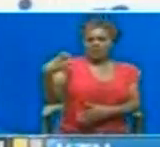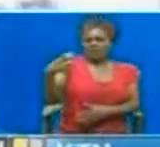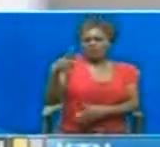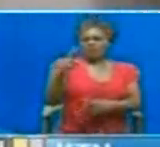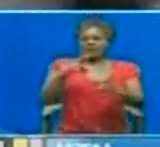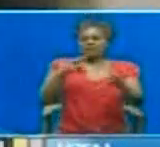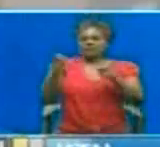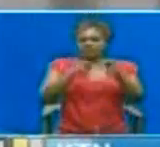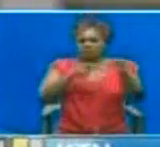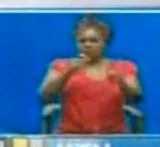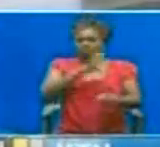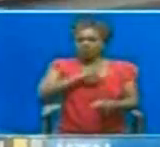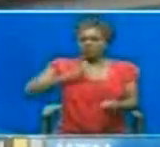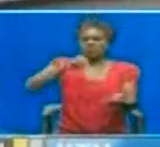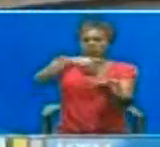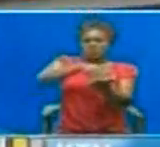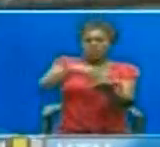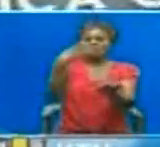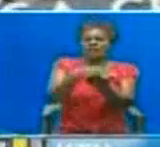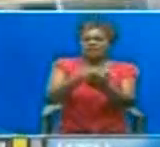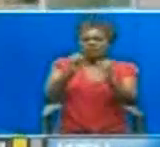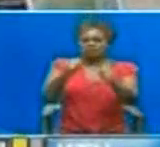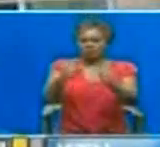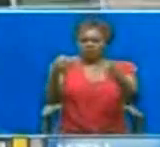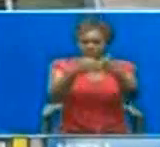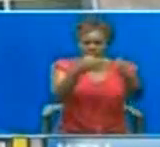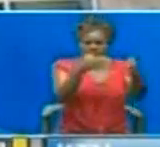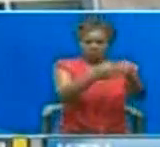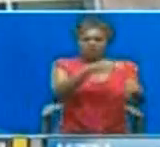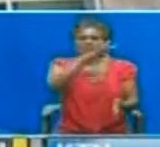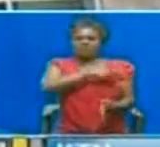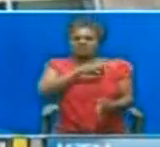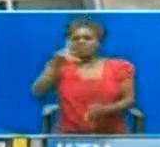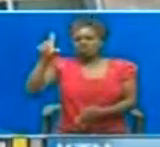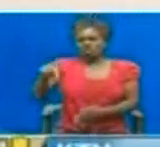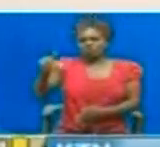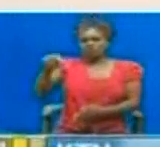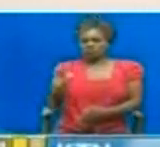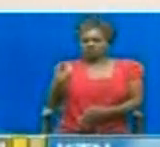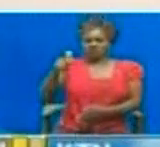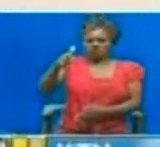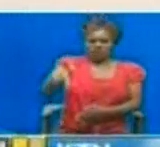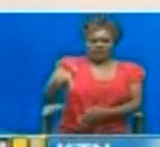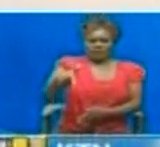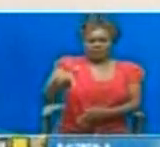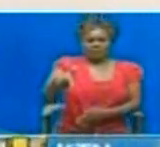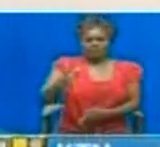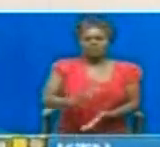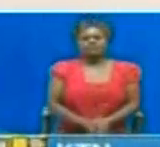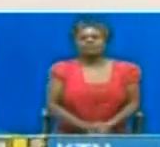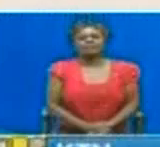did express fears that a weak shilling is likely to deny Kenyans the benefits of cheaper fuel in the future. If it weakens,